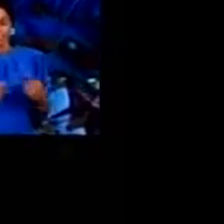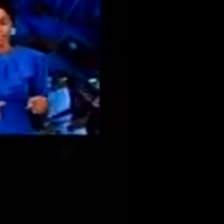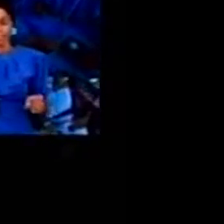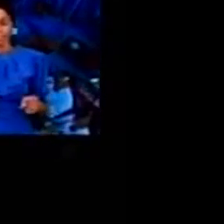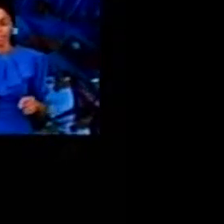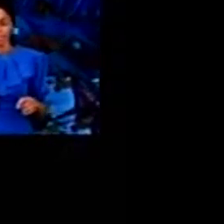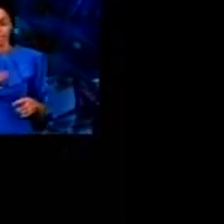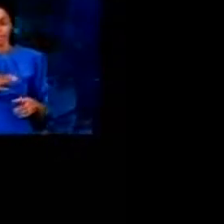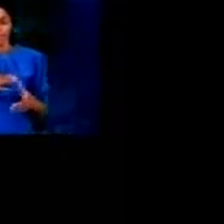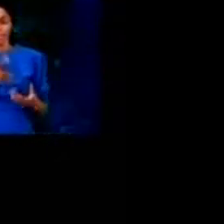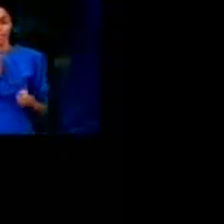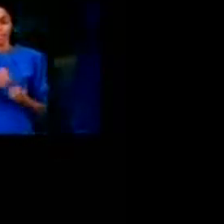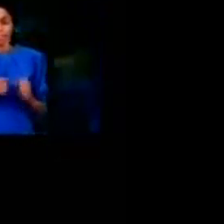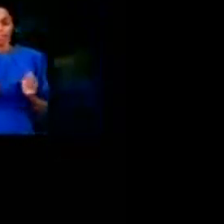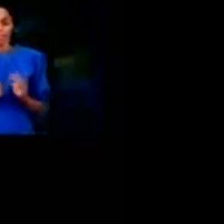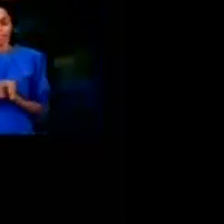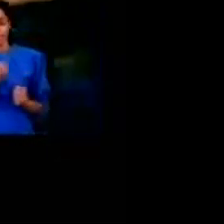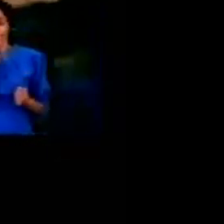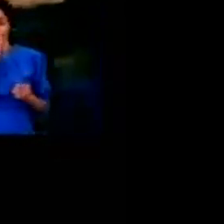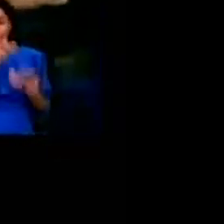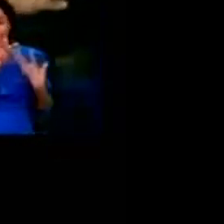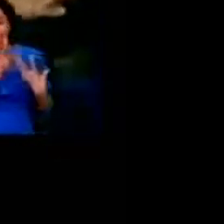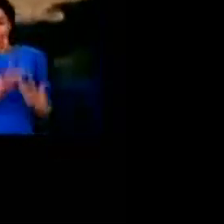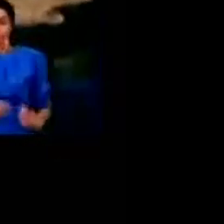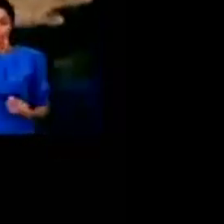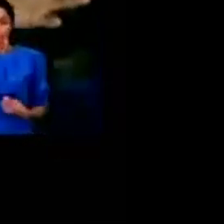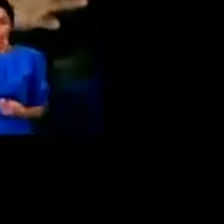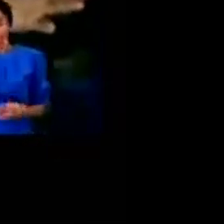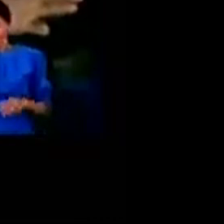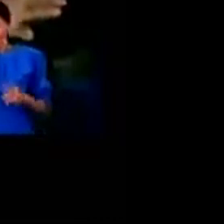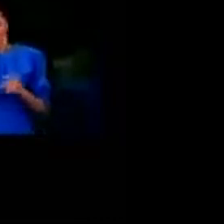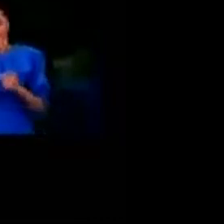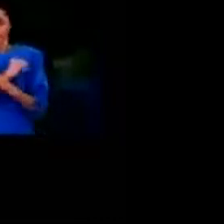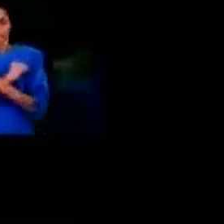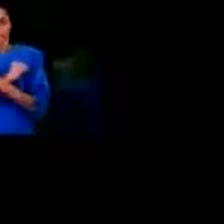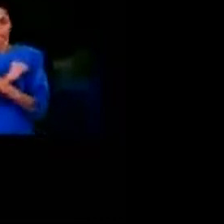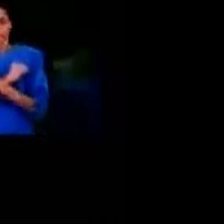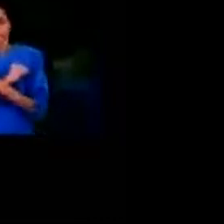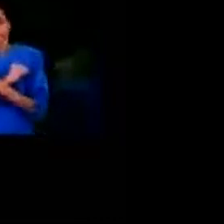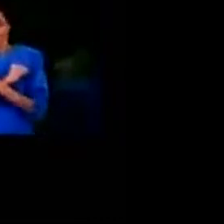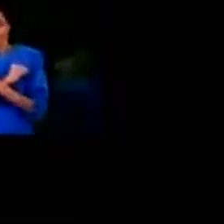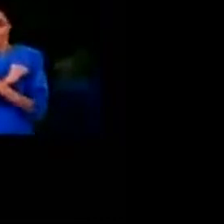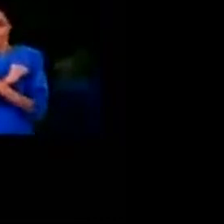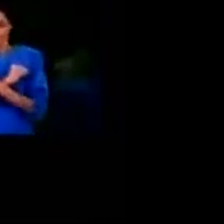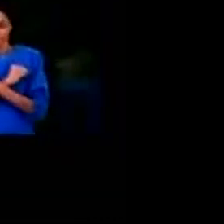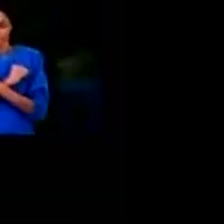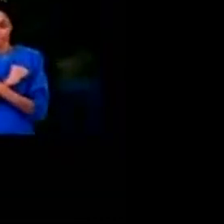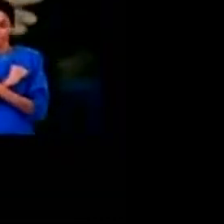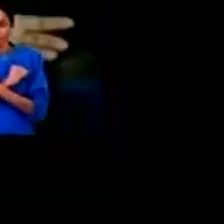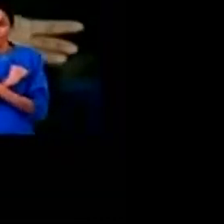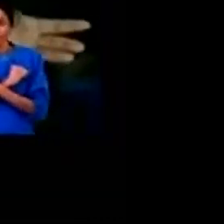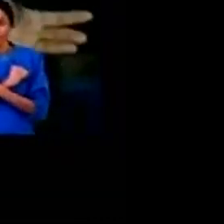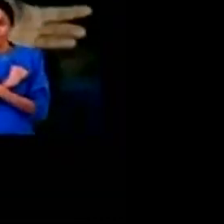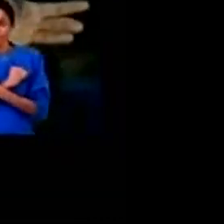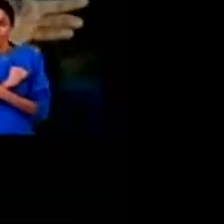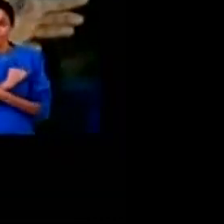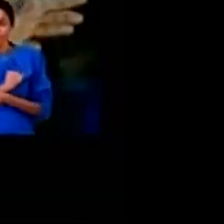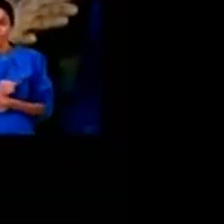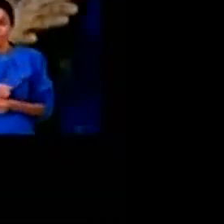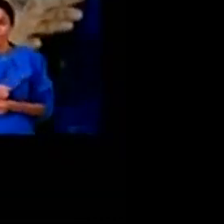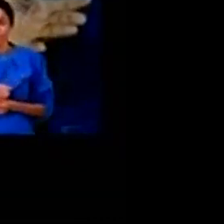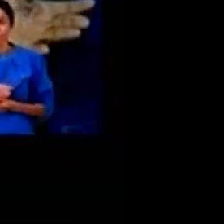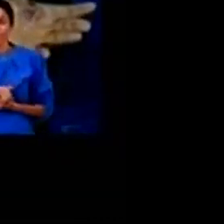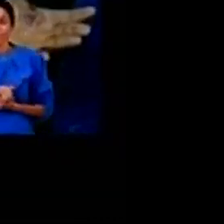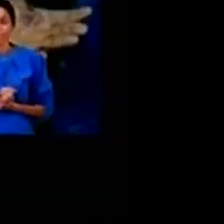Yeah. You don't need to carry those burdens anymore. You don't need to carry those burdens anymore.